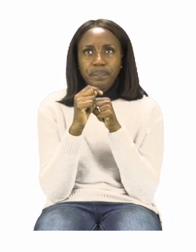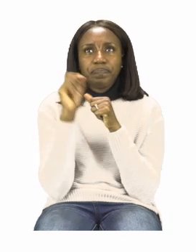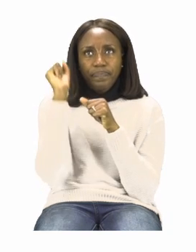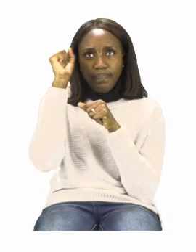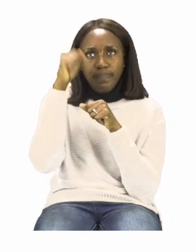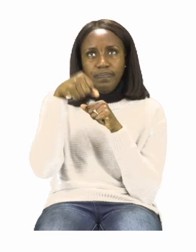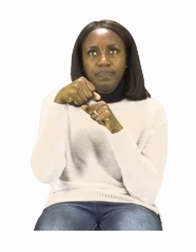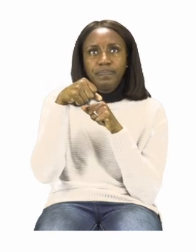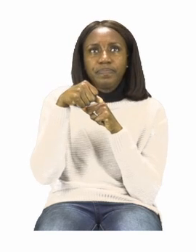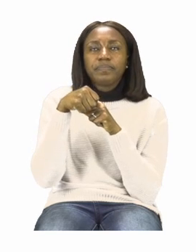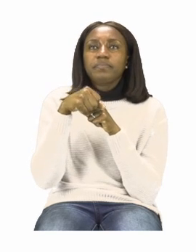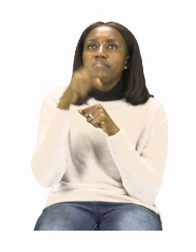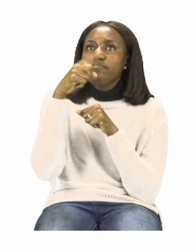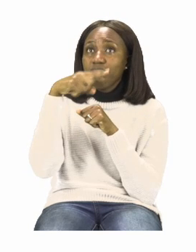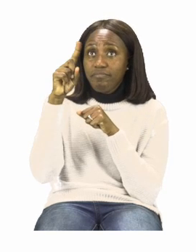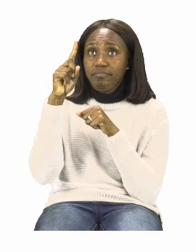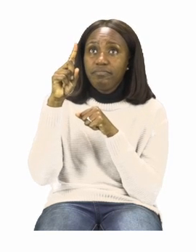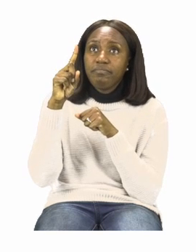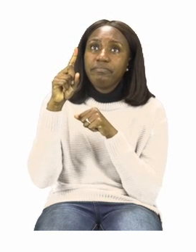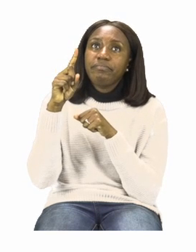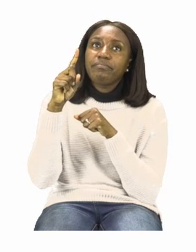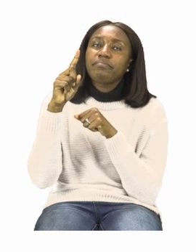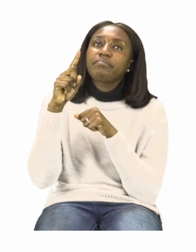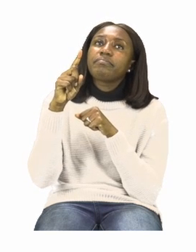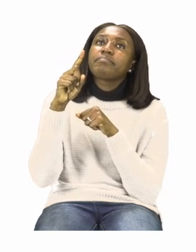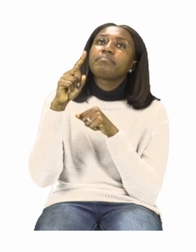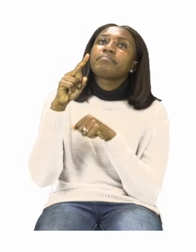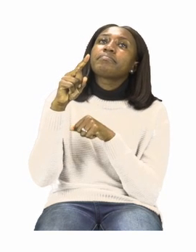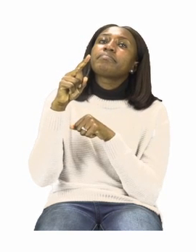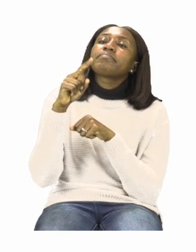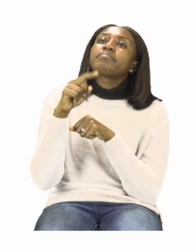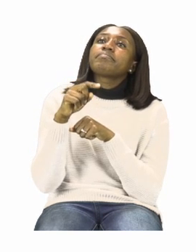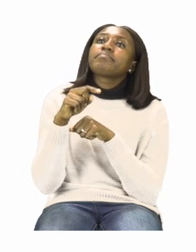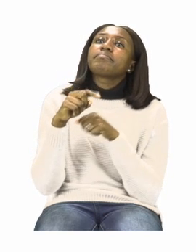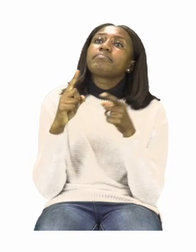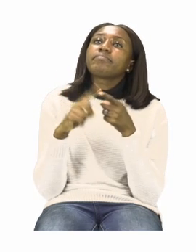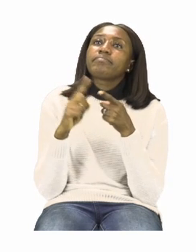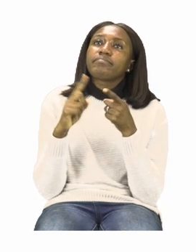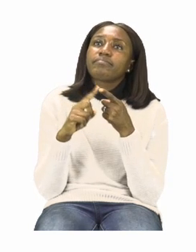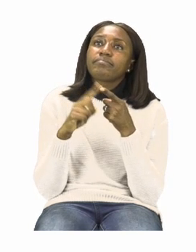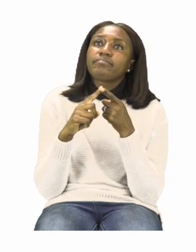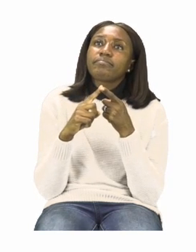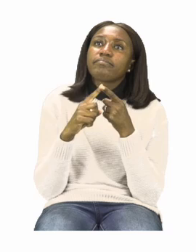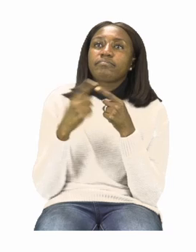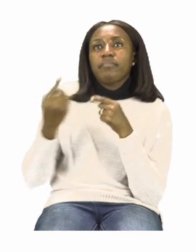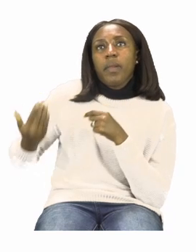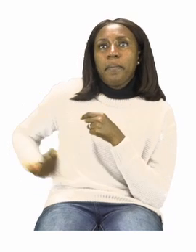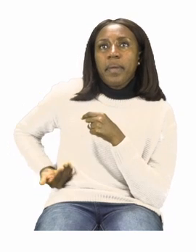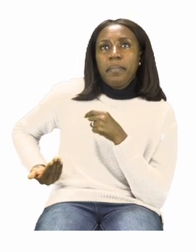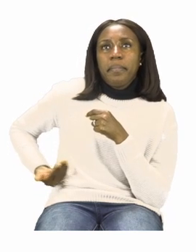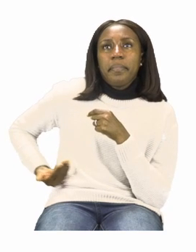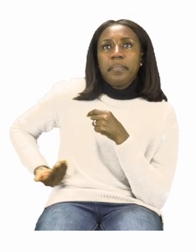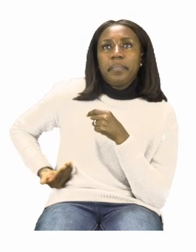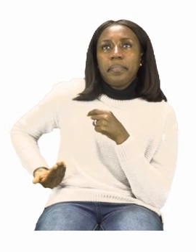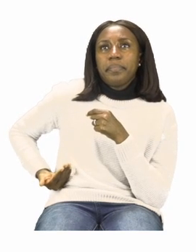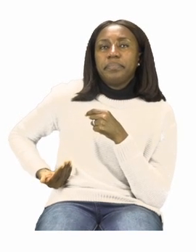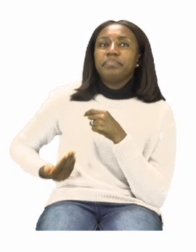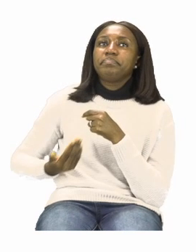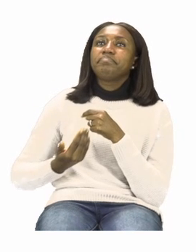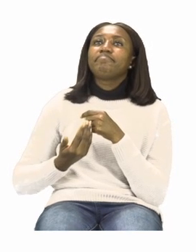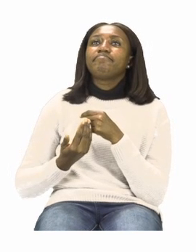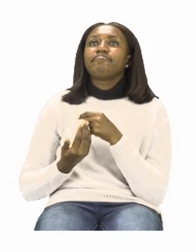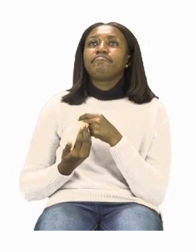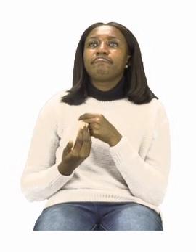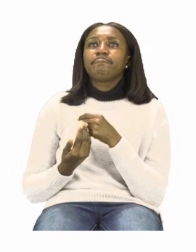Yes, you are right, boys and girls. In the first picture, we have a chair. Let's say